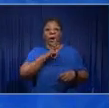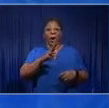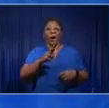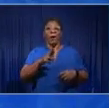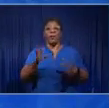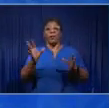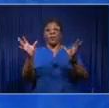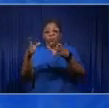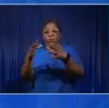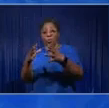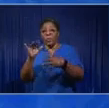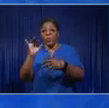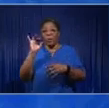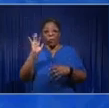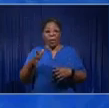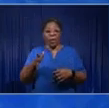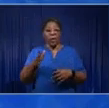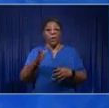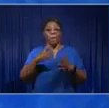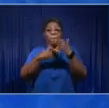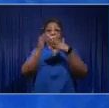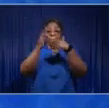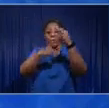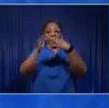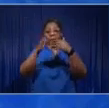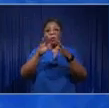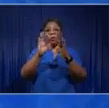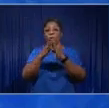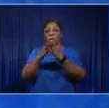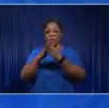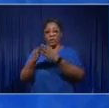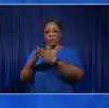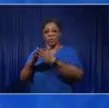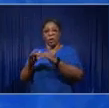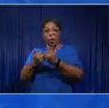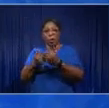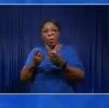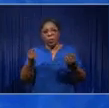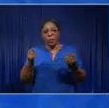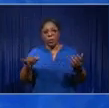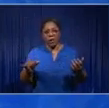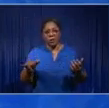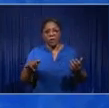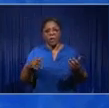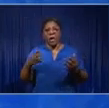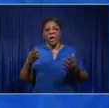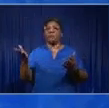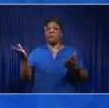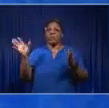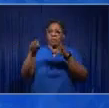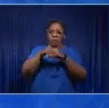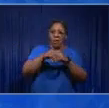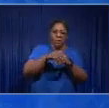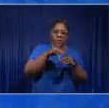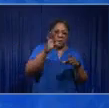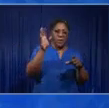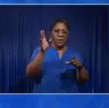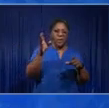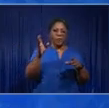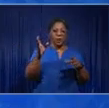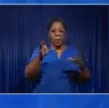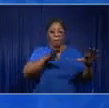building you and to building your communities. communities. How do we do that? Through engagement, through performance and through communication.